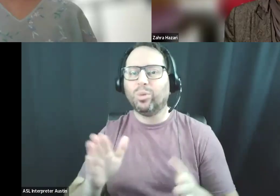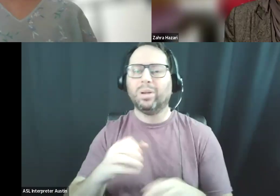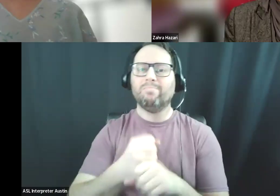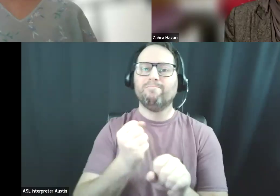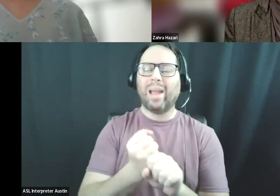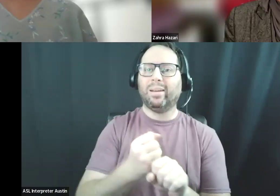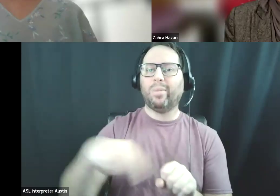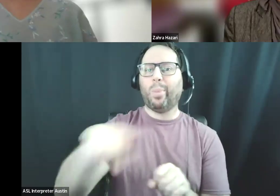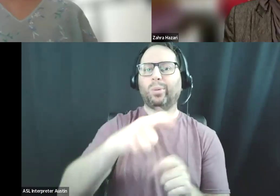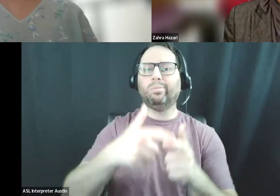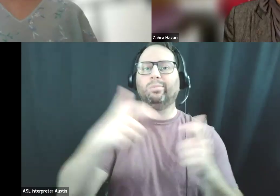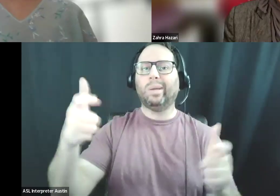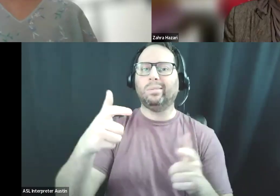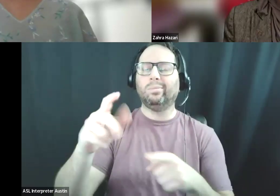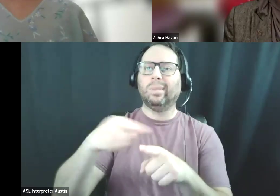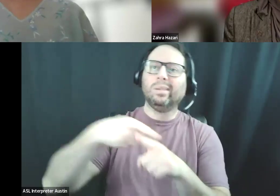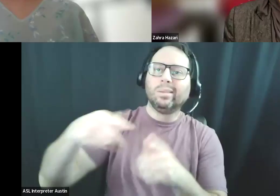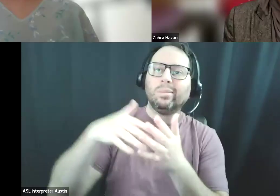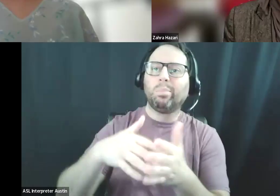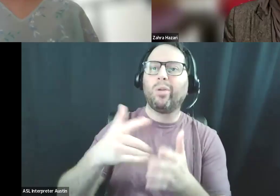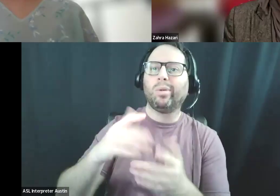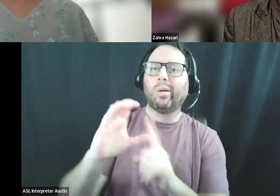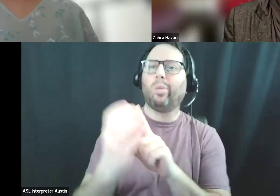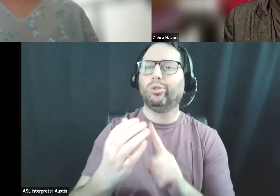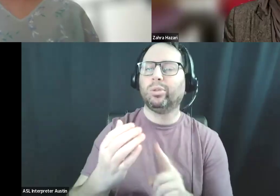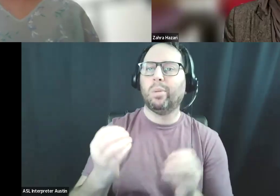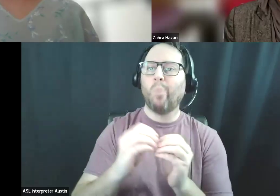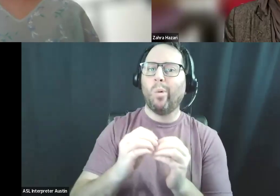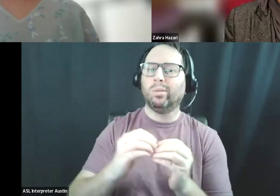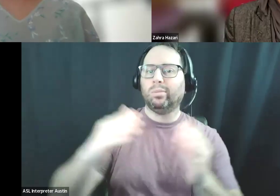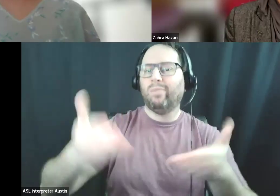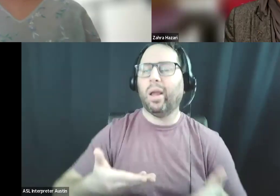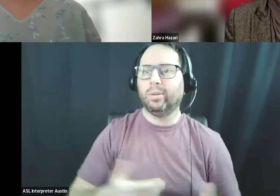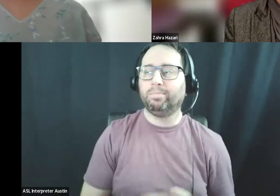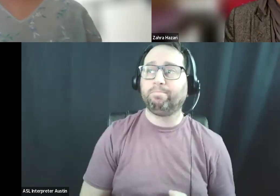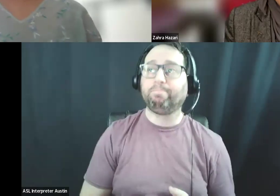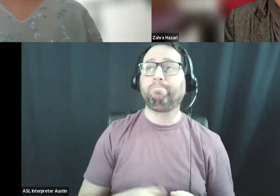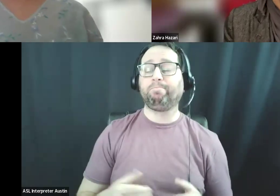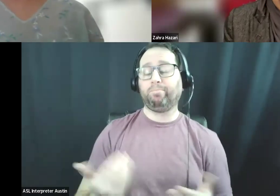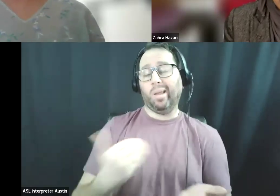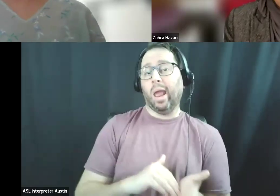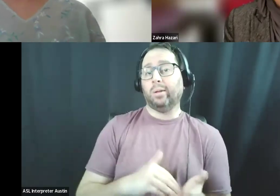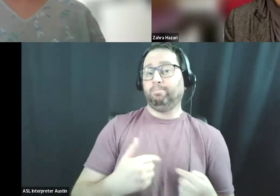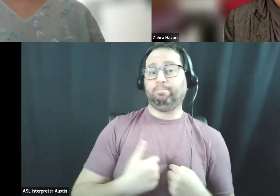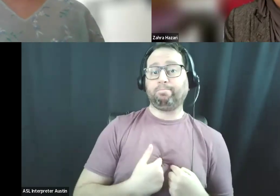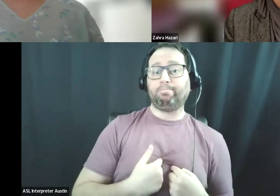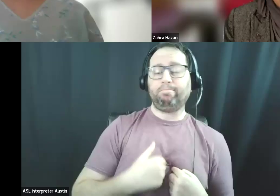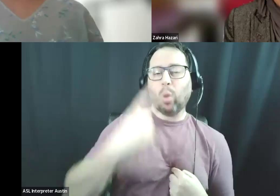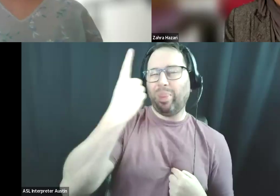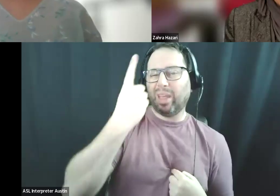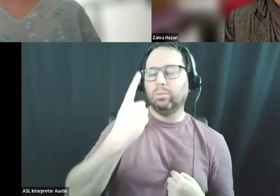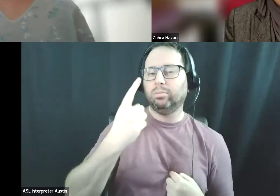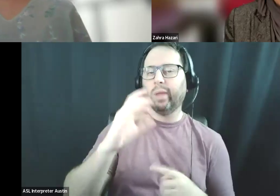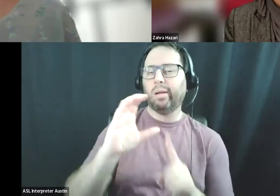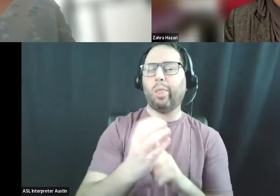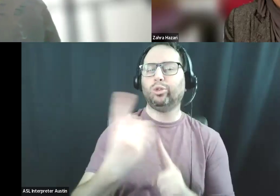disciplinary cultures? So again, I think culture is not something that a single project can do, right? Like